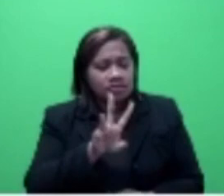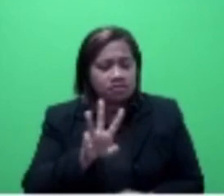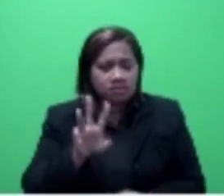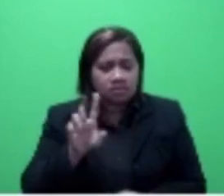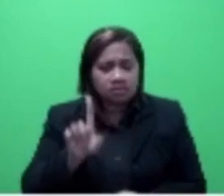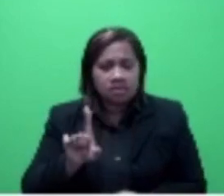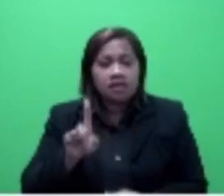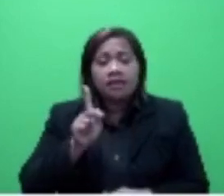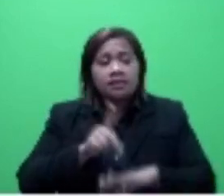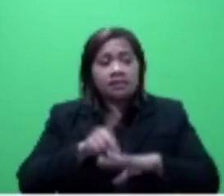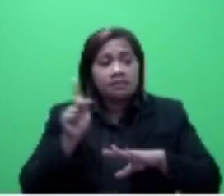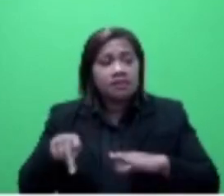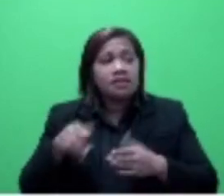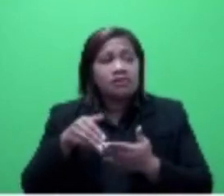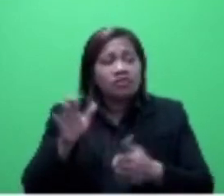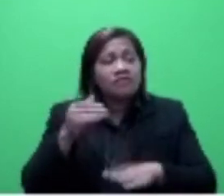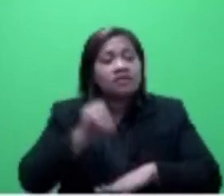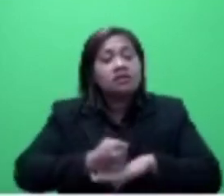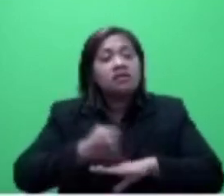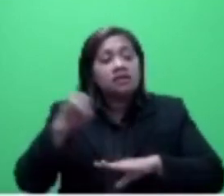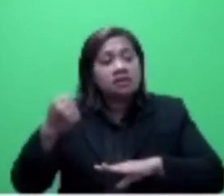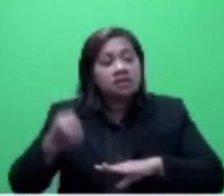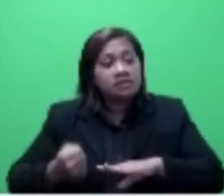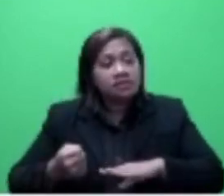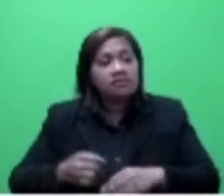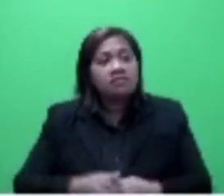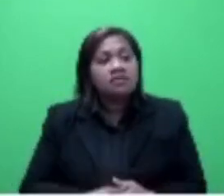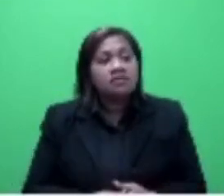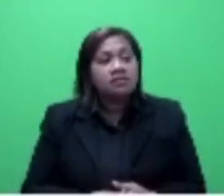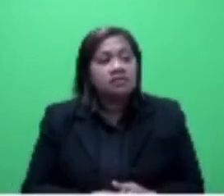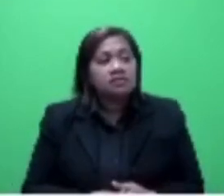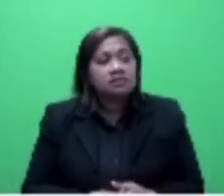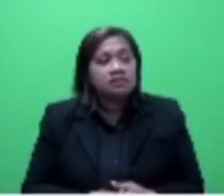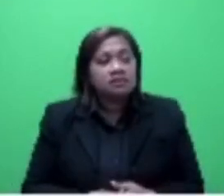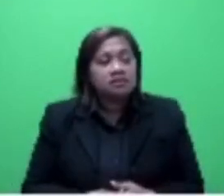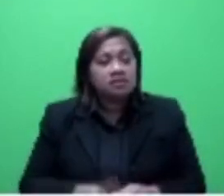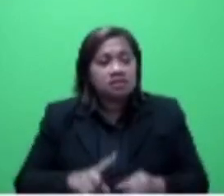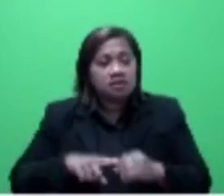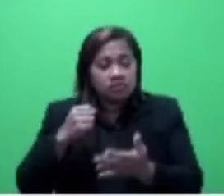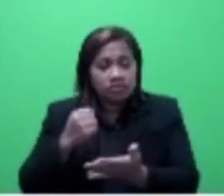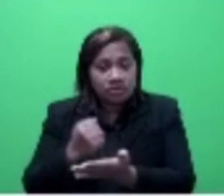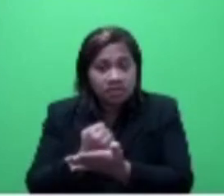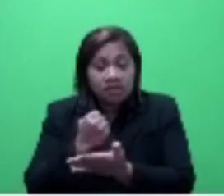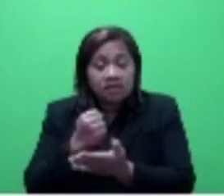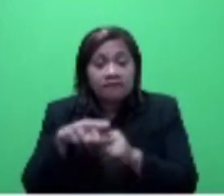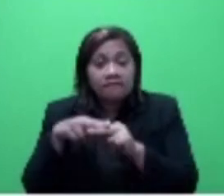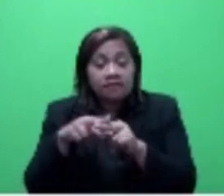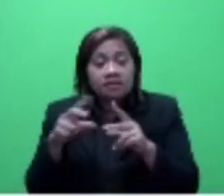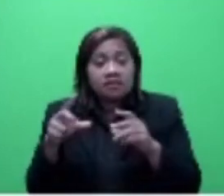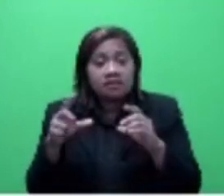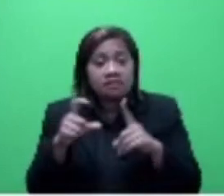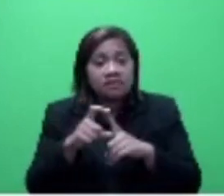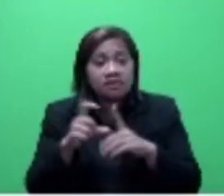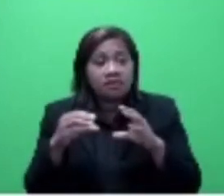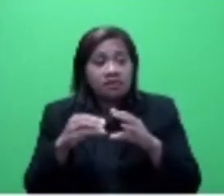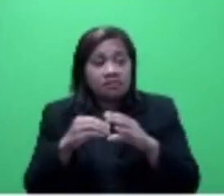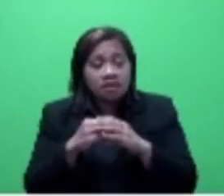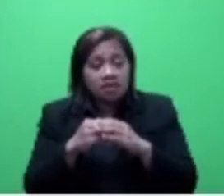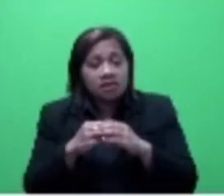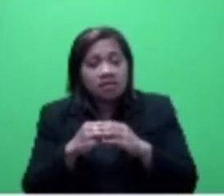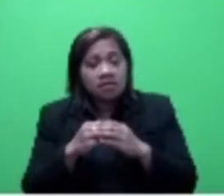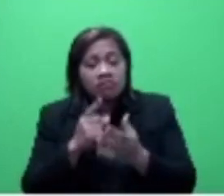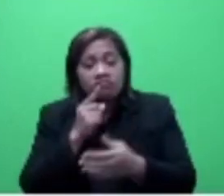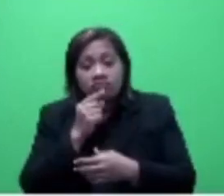Parliament approved that the government guarantee the Fiji Development Bank borrowings for the 12-month